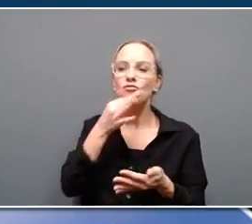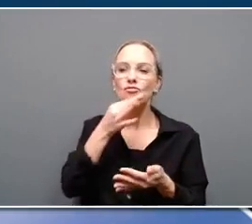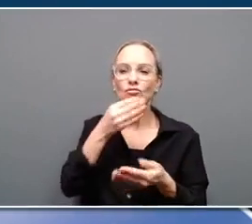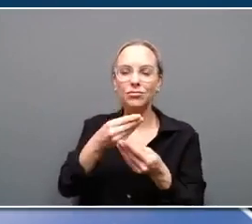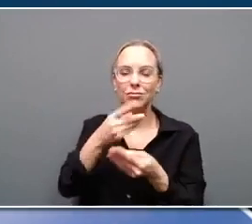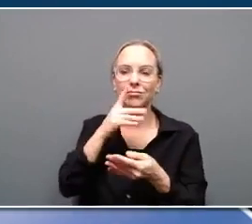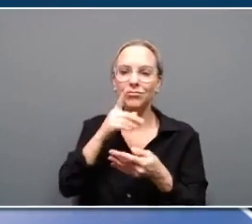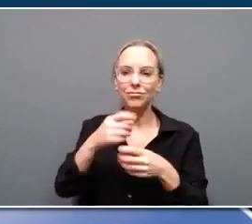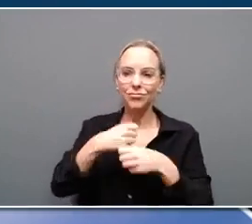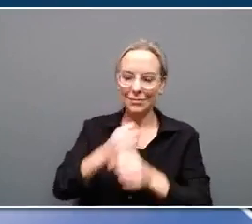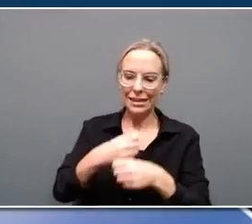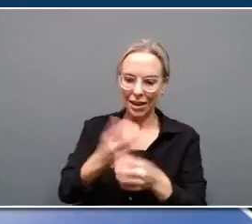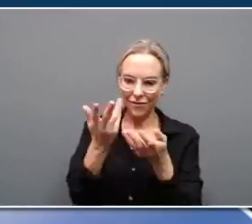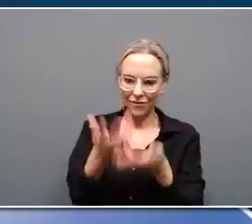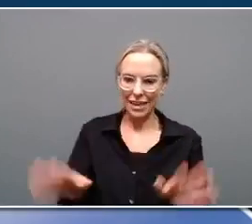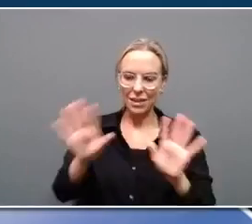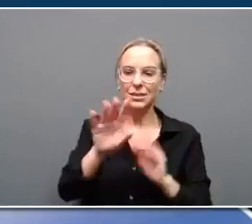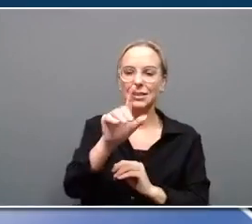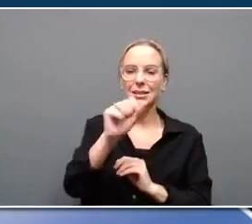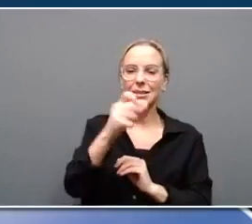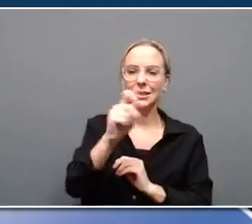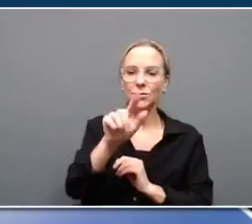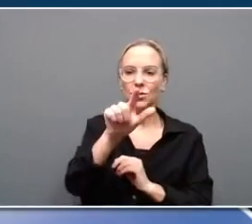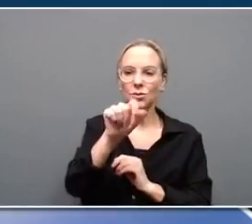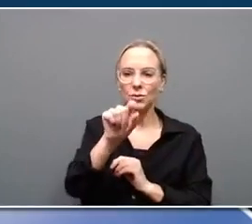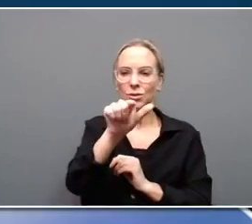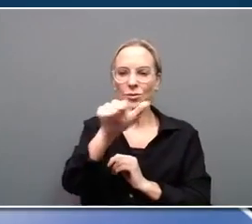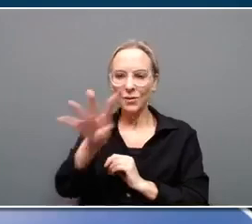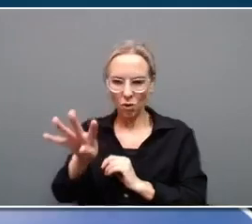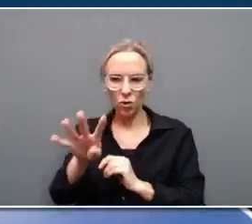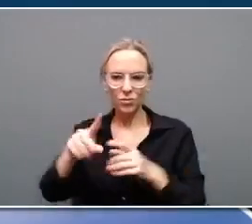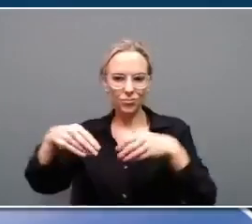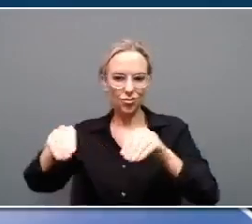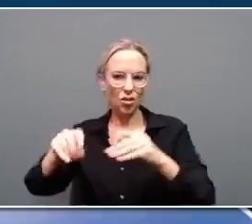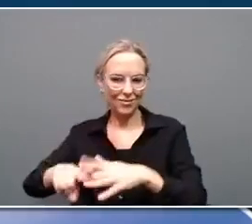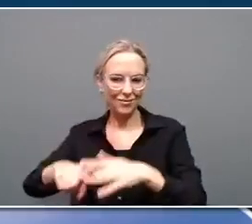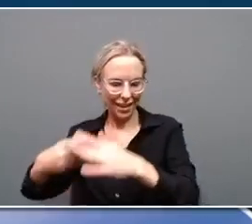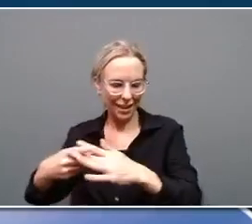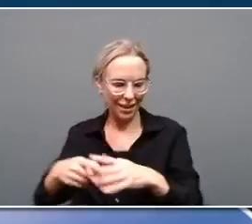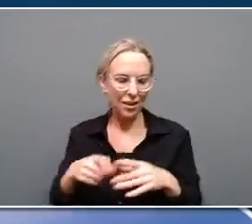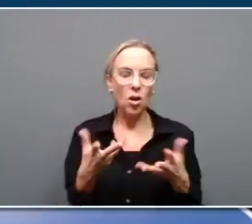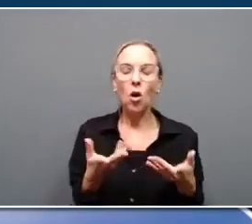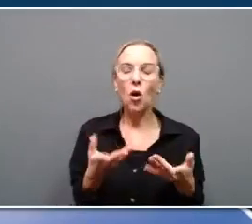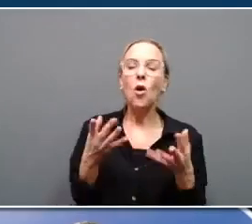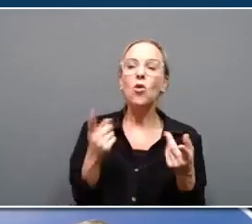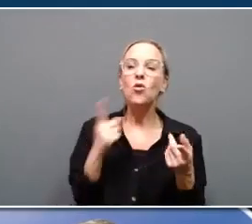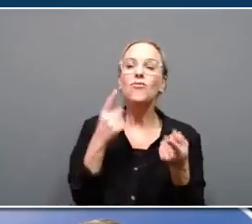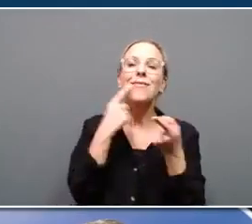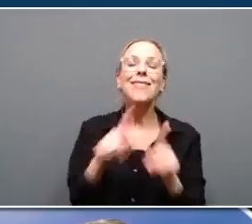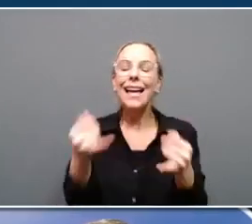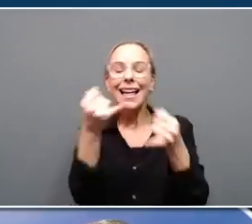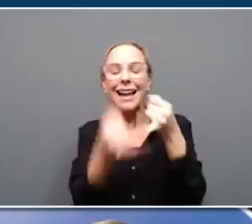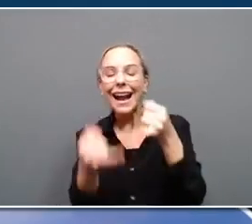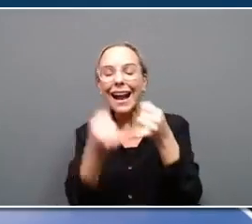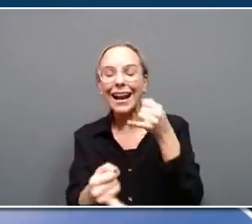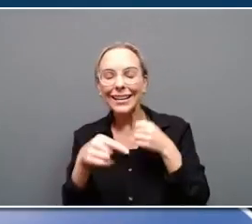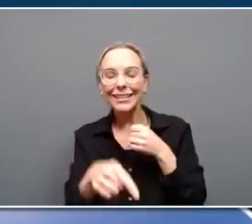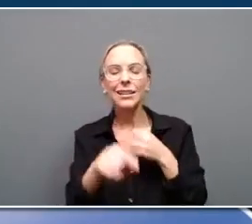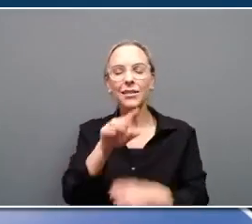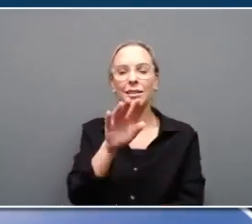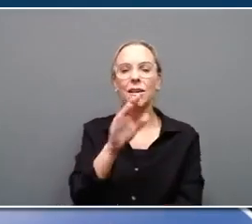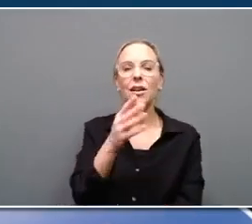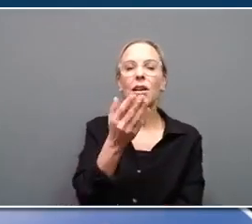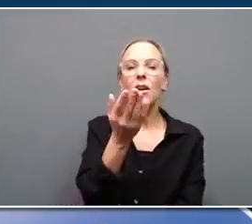September of 2024. To close out our economic development news, I want to highlight over $15.2 million